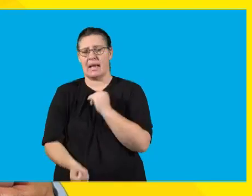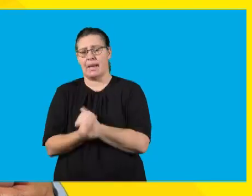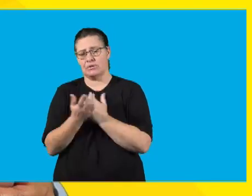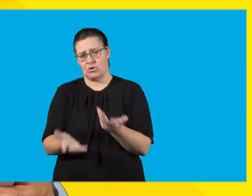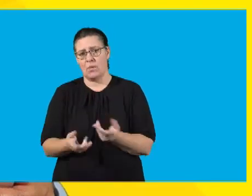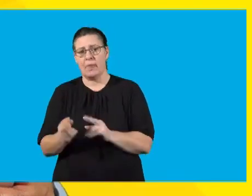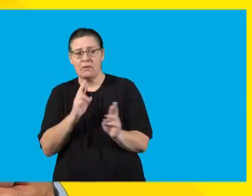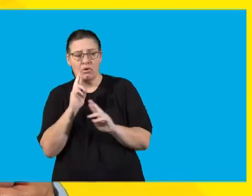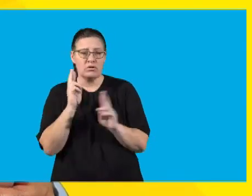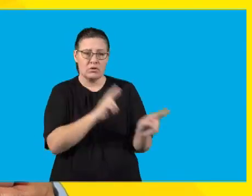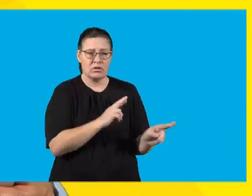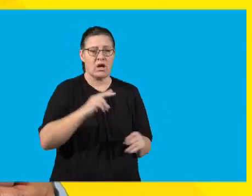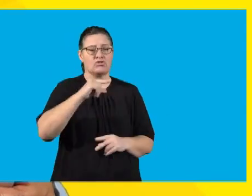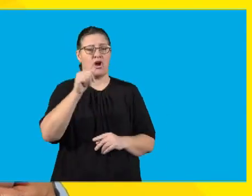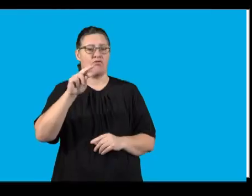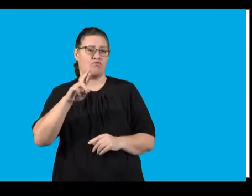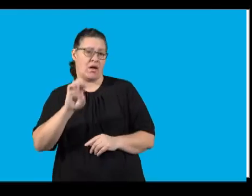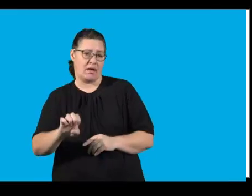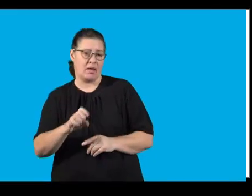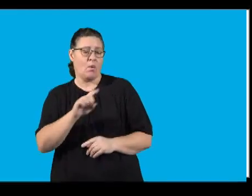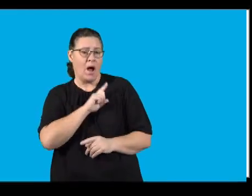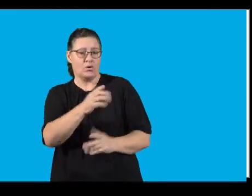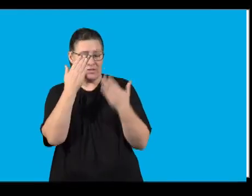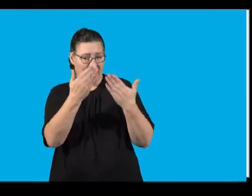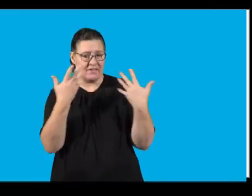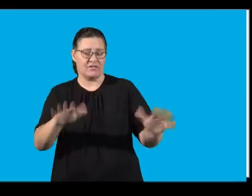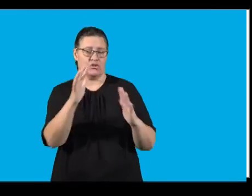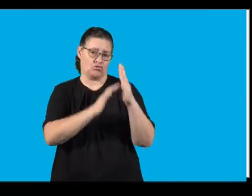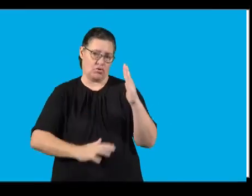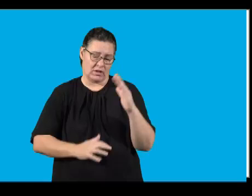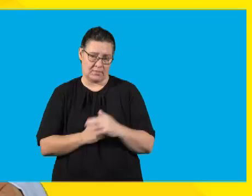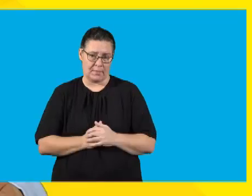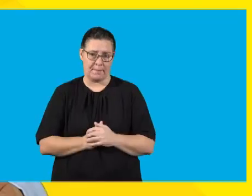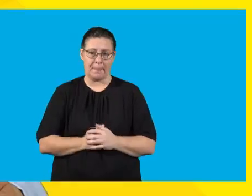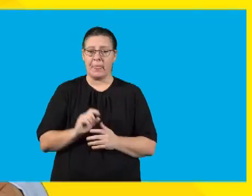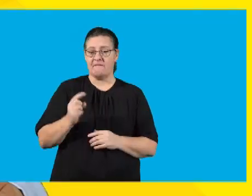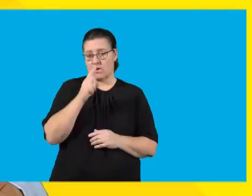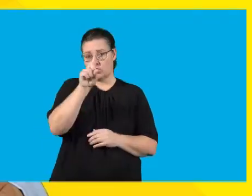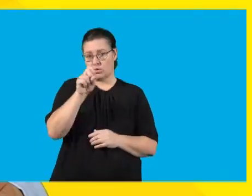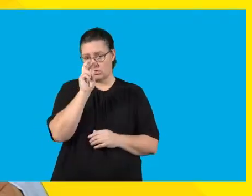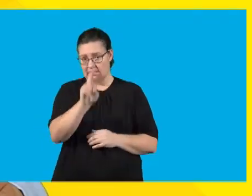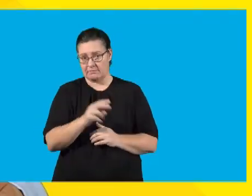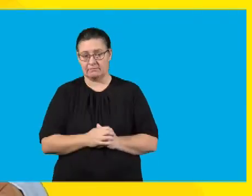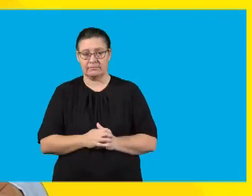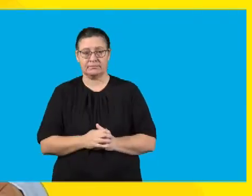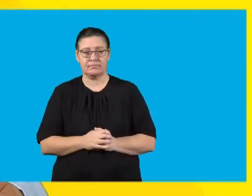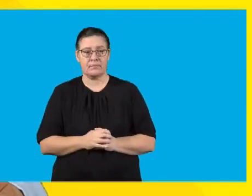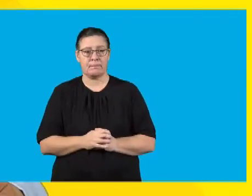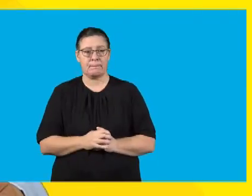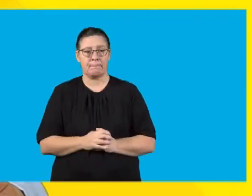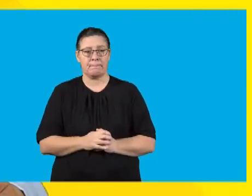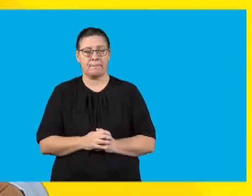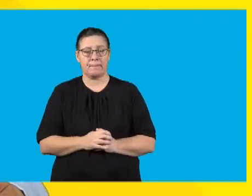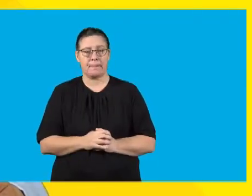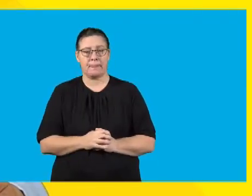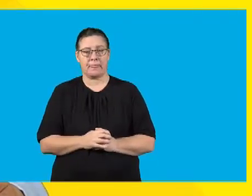in the exam. So you have to respond to a genre that you have studied. Let's look at our first question. All